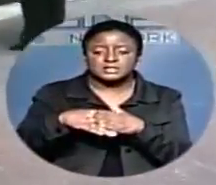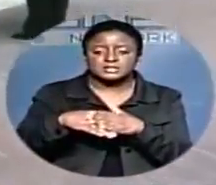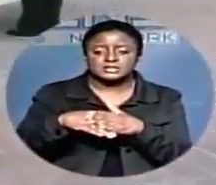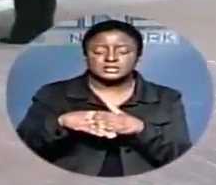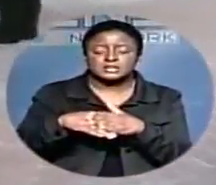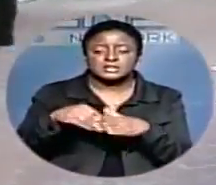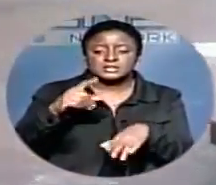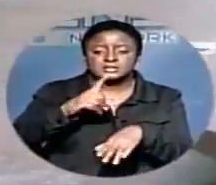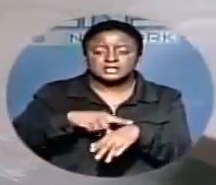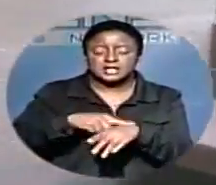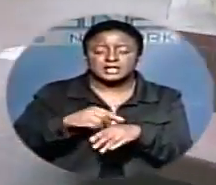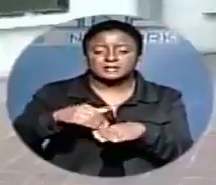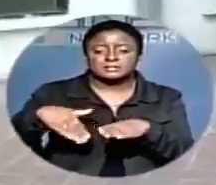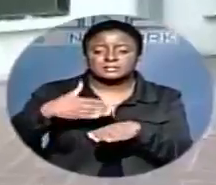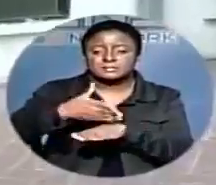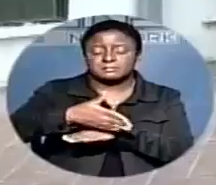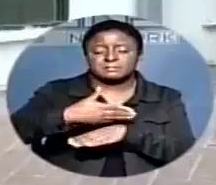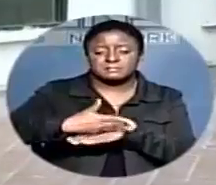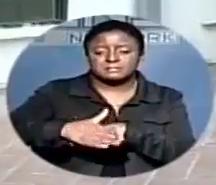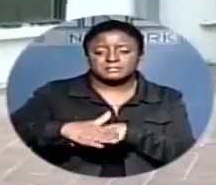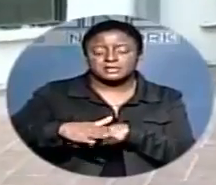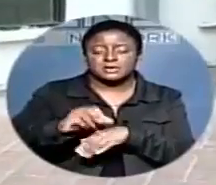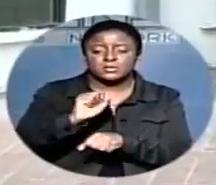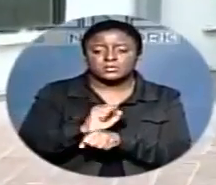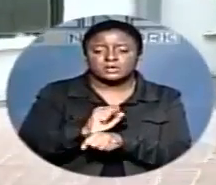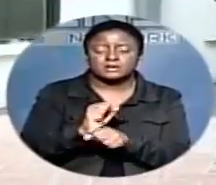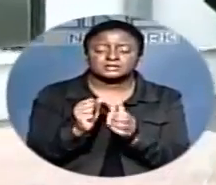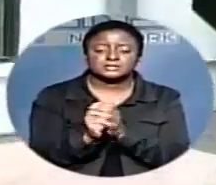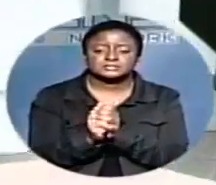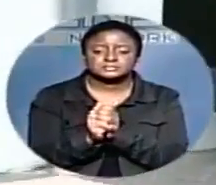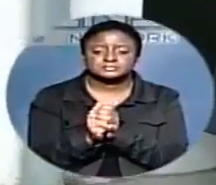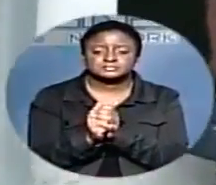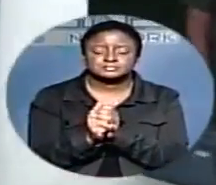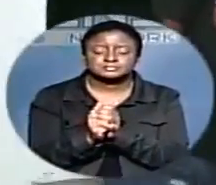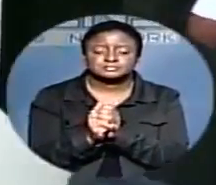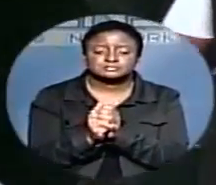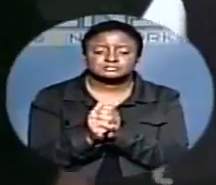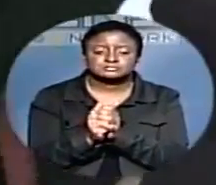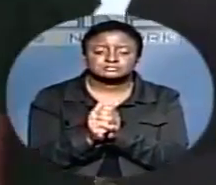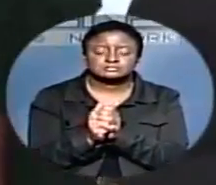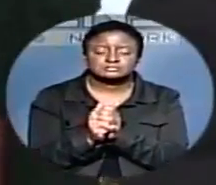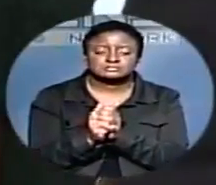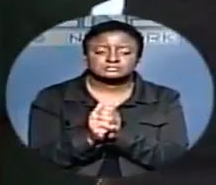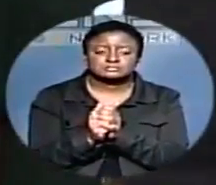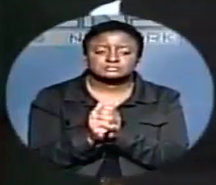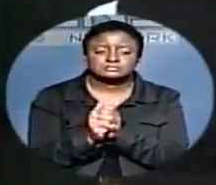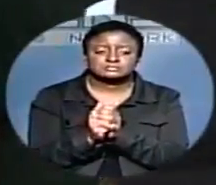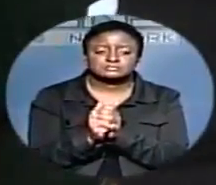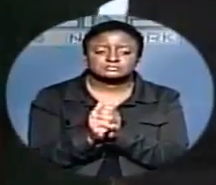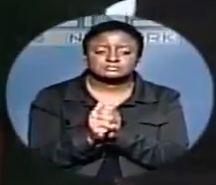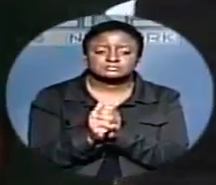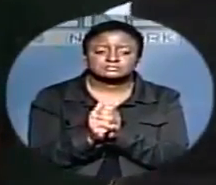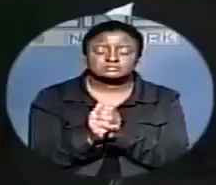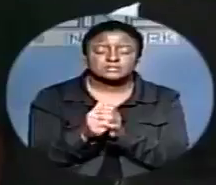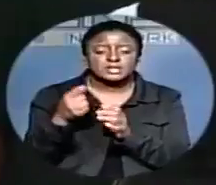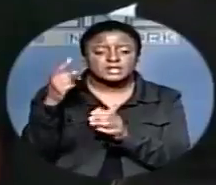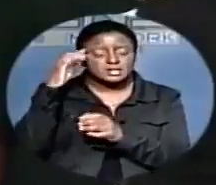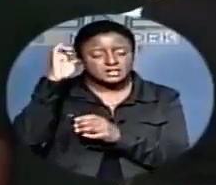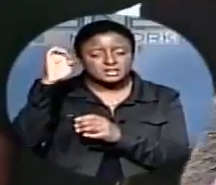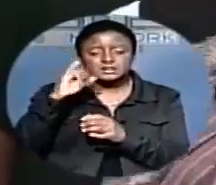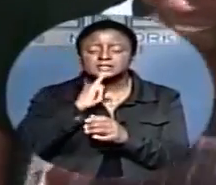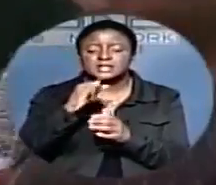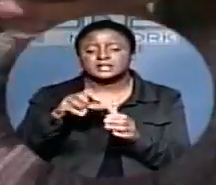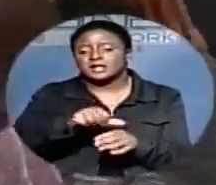to the items in the dispute did not sit well with attorney for the Customs, Immigration and Allied Workers Union, Obi Ferguson. He indicated that